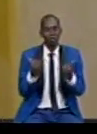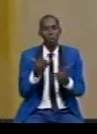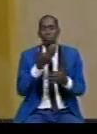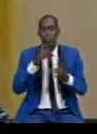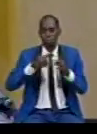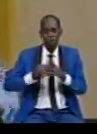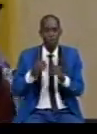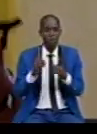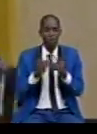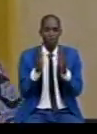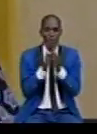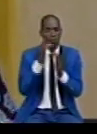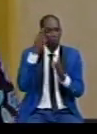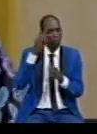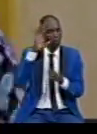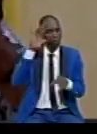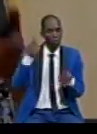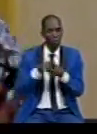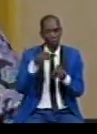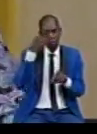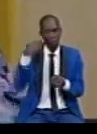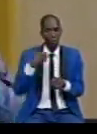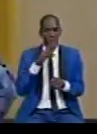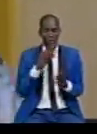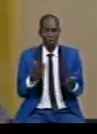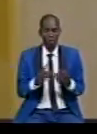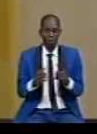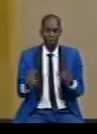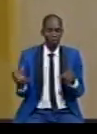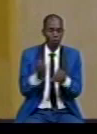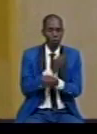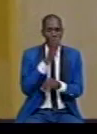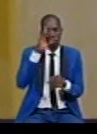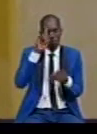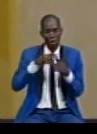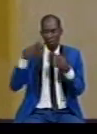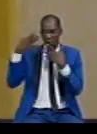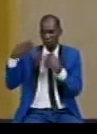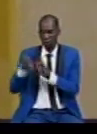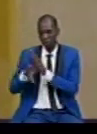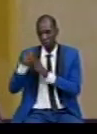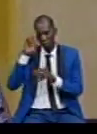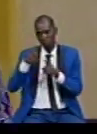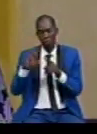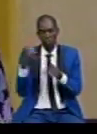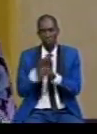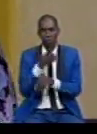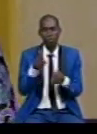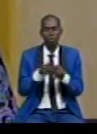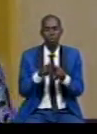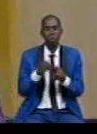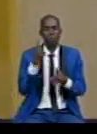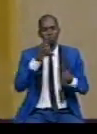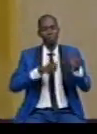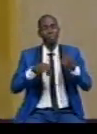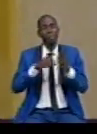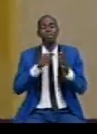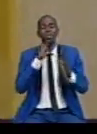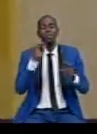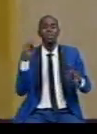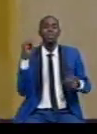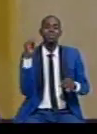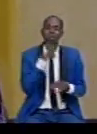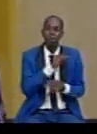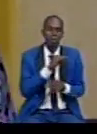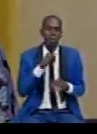brother because we have come for him. After him, you are the next person that they are coming to take. I said, it is a lie. It cannot stand.